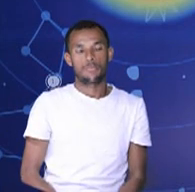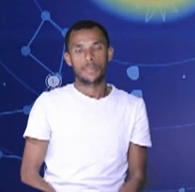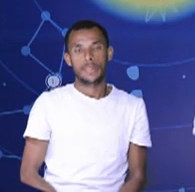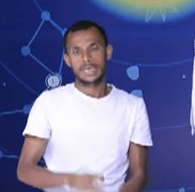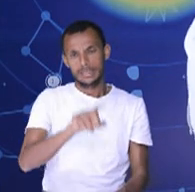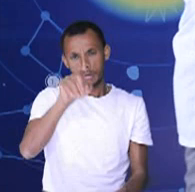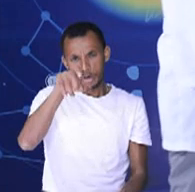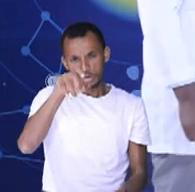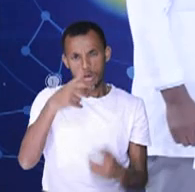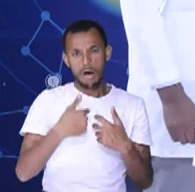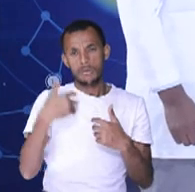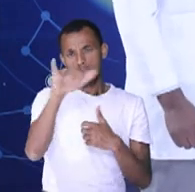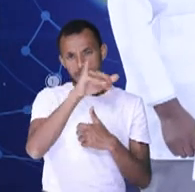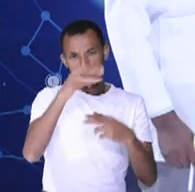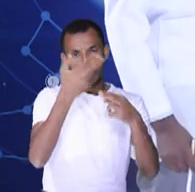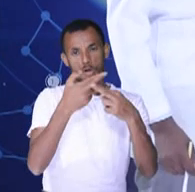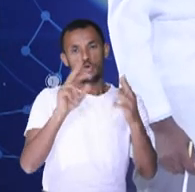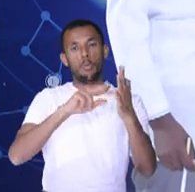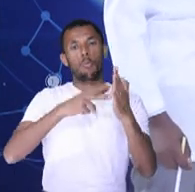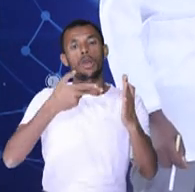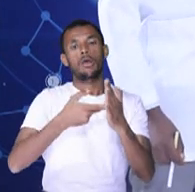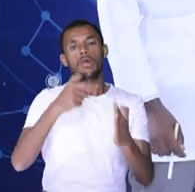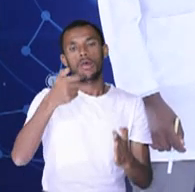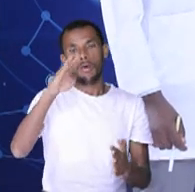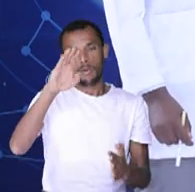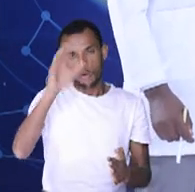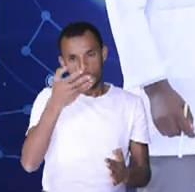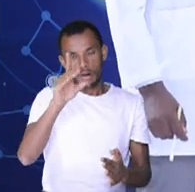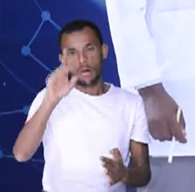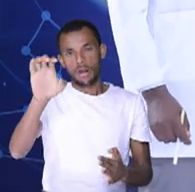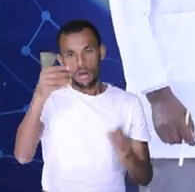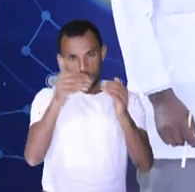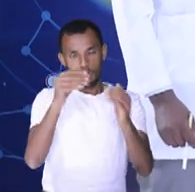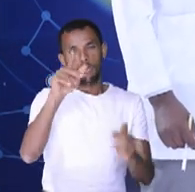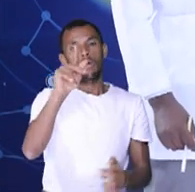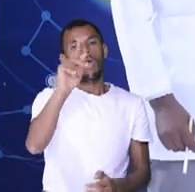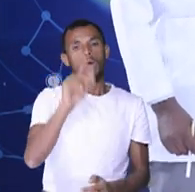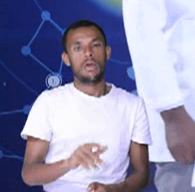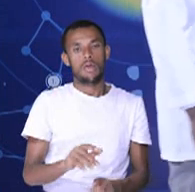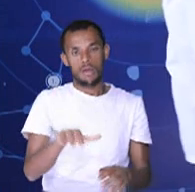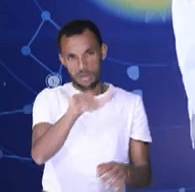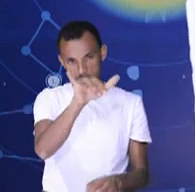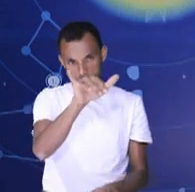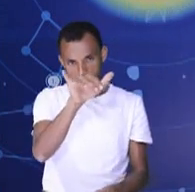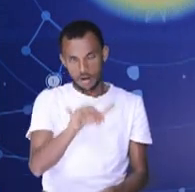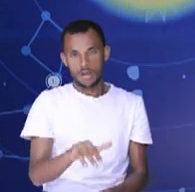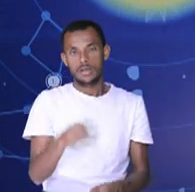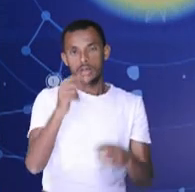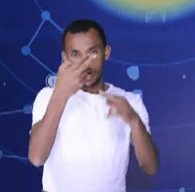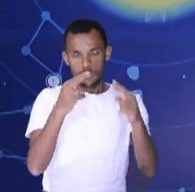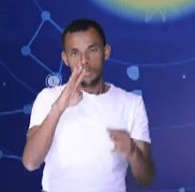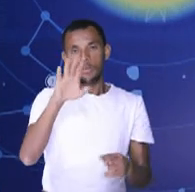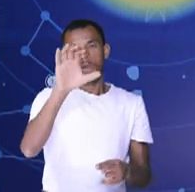So they must have the same ratio, meaning AB over DE equals to K. Similarly, the ratio